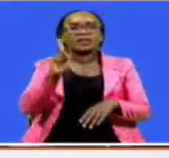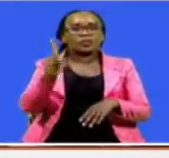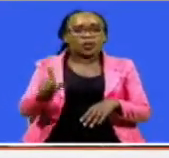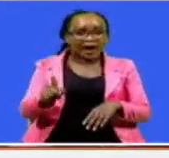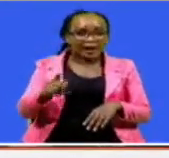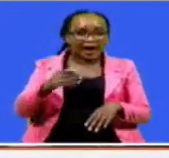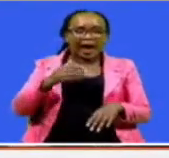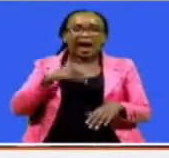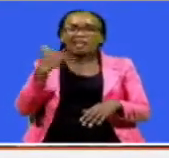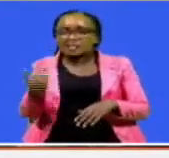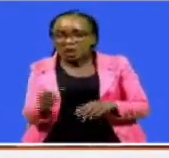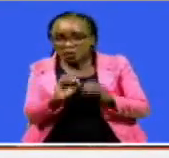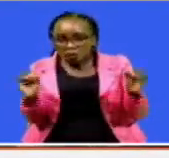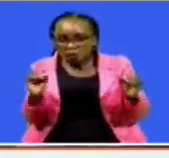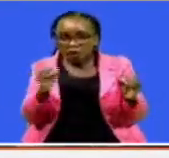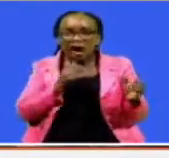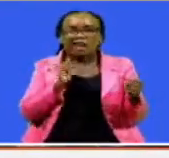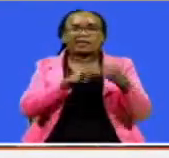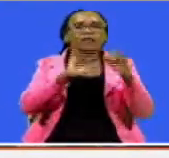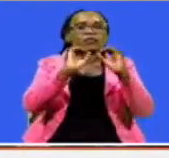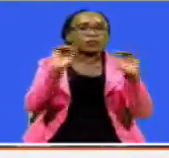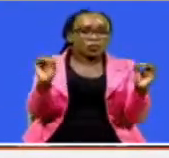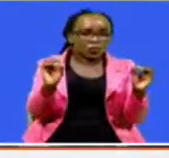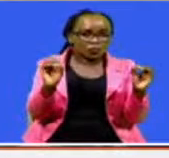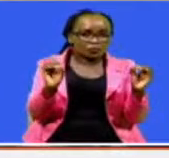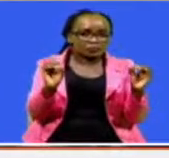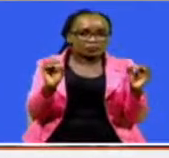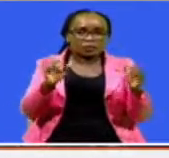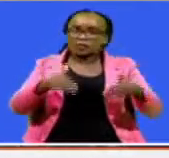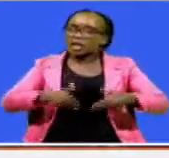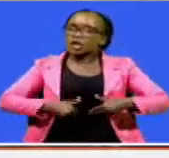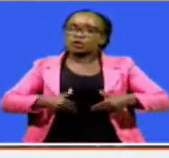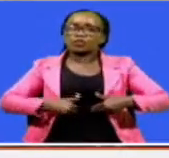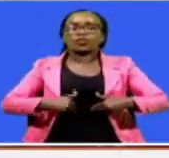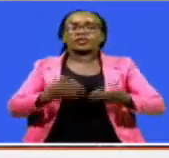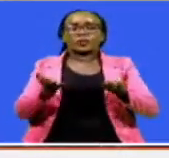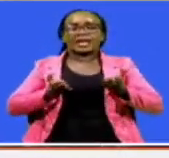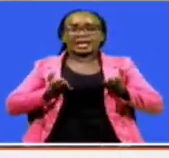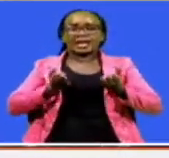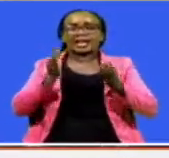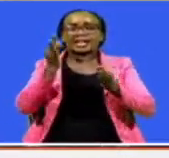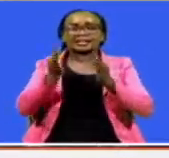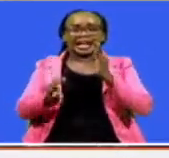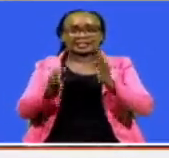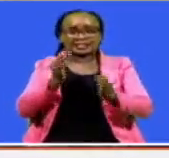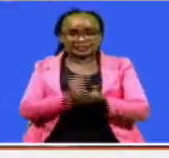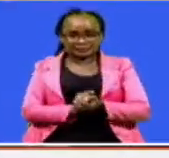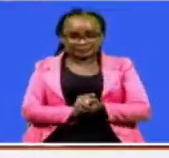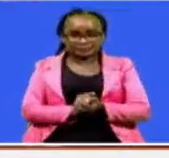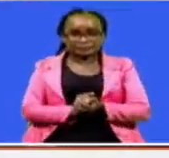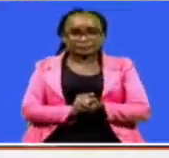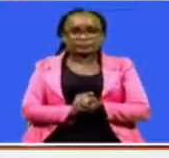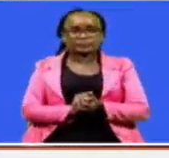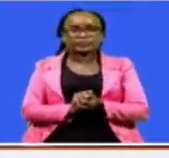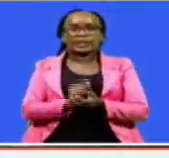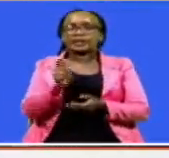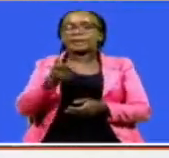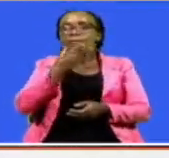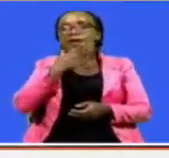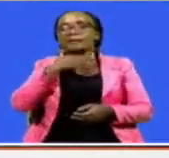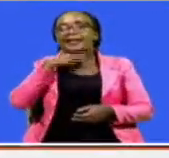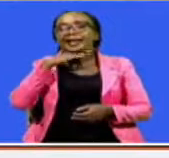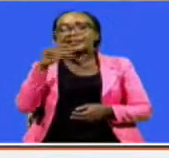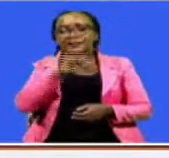Ana mkid, ana wife hivyo tu aje. Si kama yules mtupe justice. Tunataka justice. Odinga amekufa.